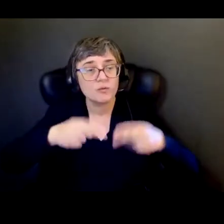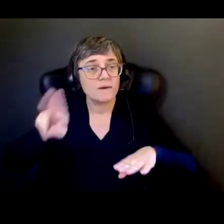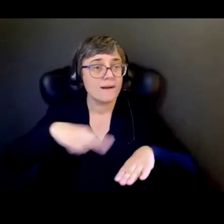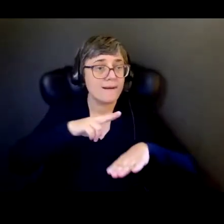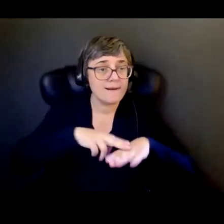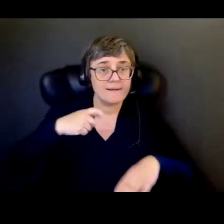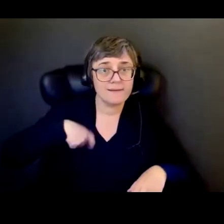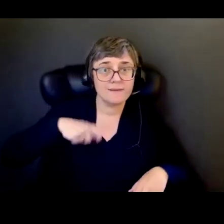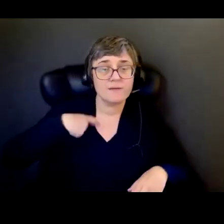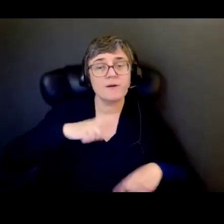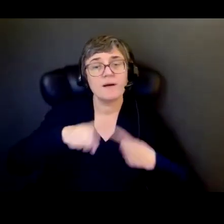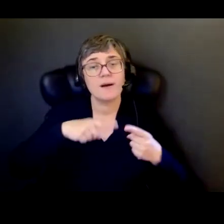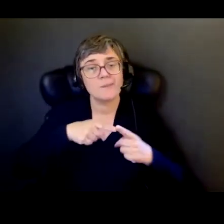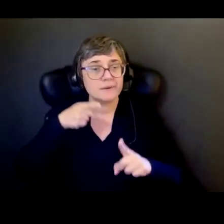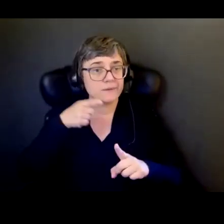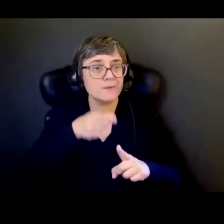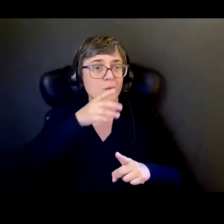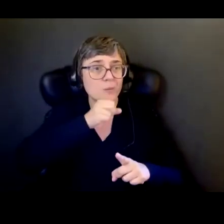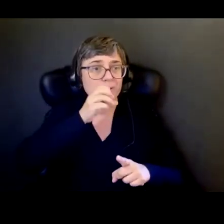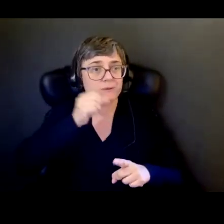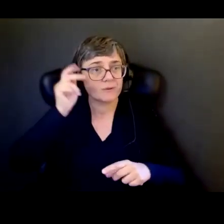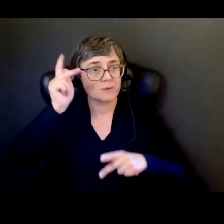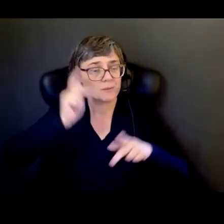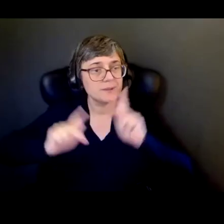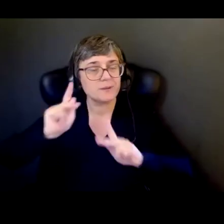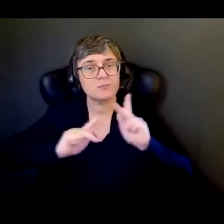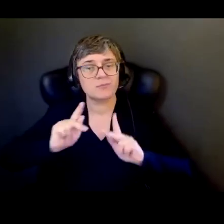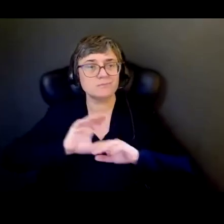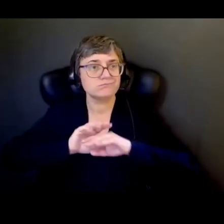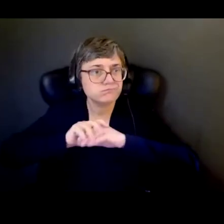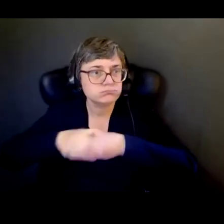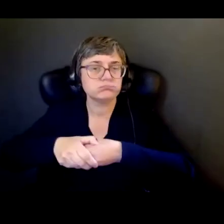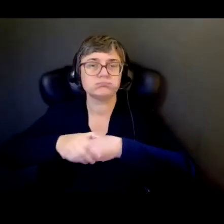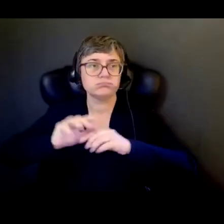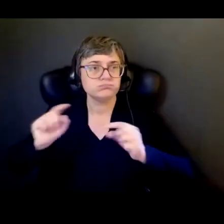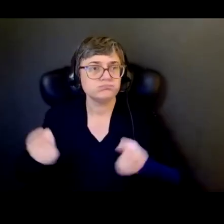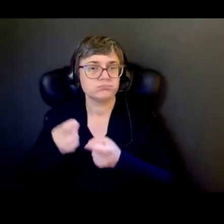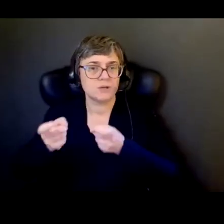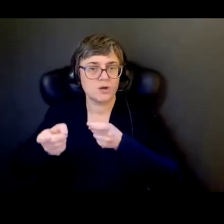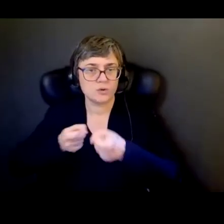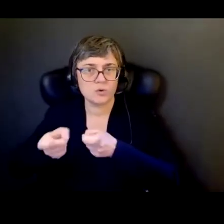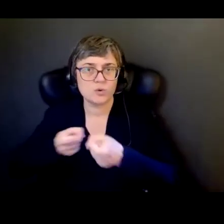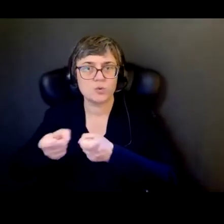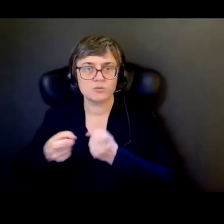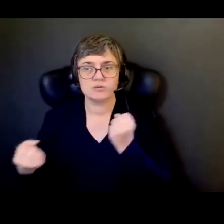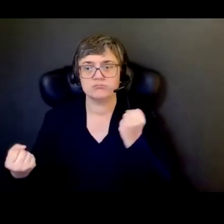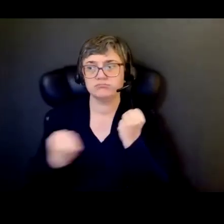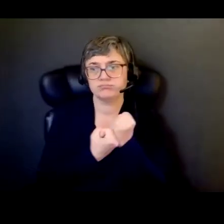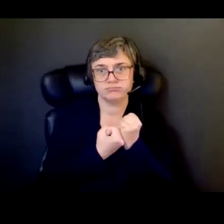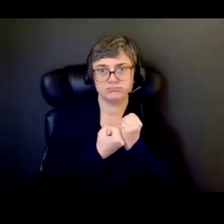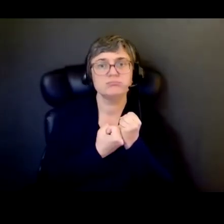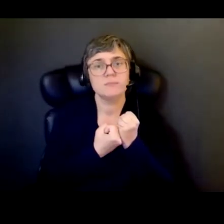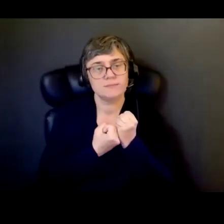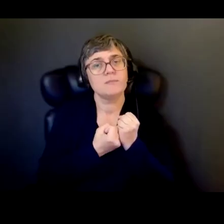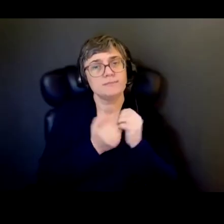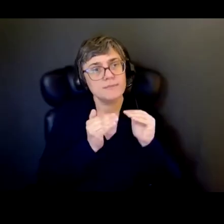coercive control of older people. Today's event is taking place with the support of Justice Canada to mark Victim